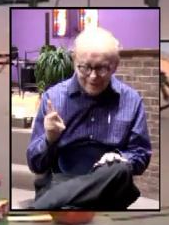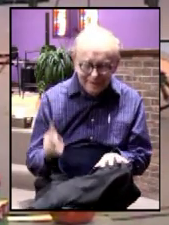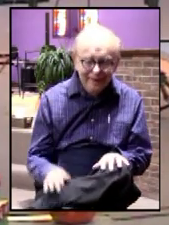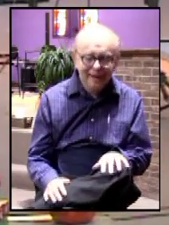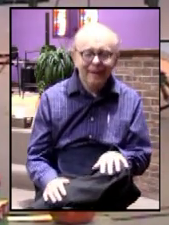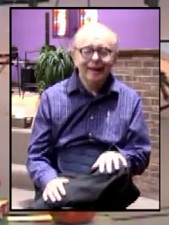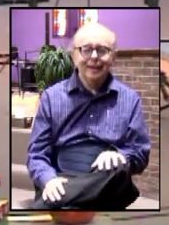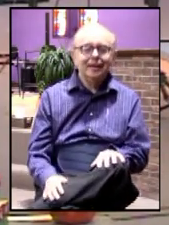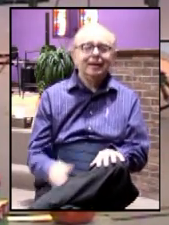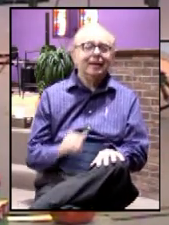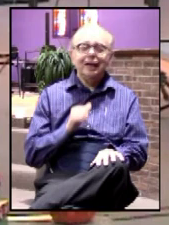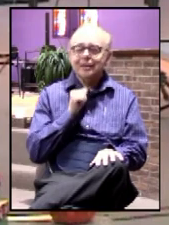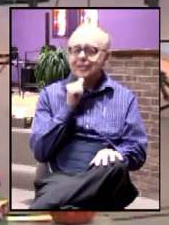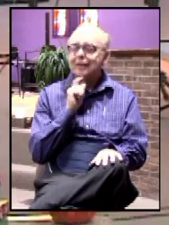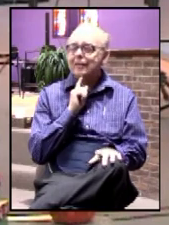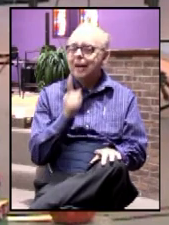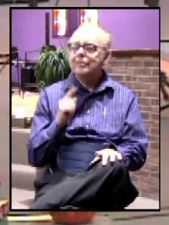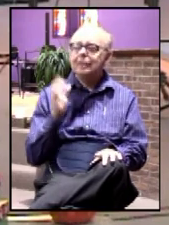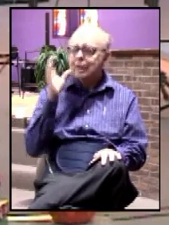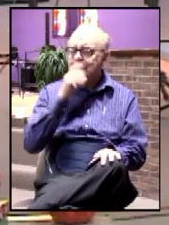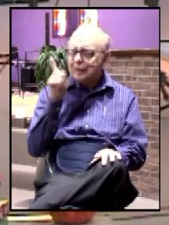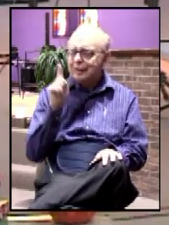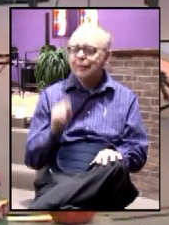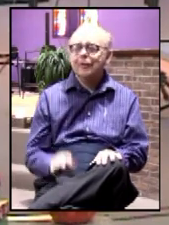Okay. Not really the one I'm looking for, but